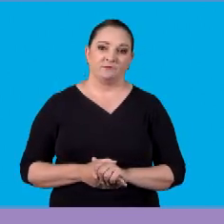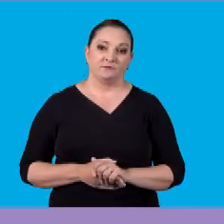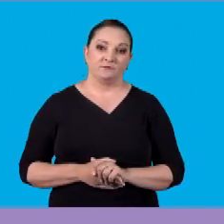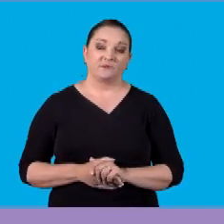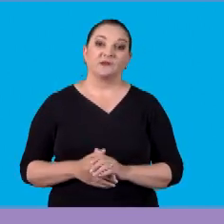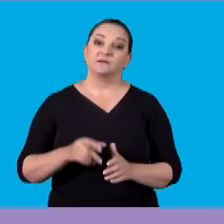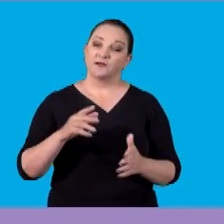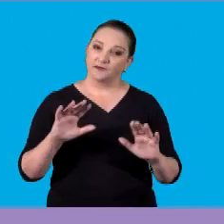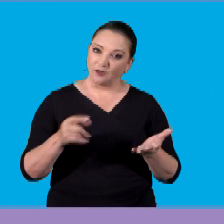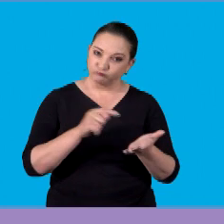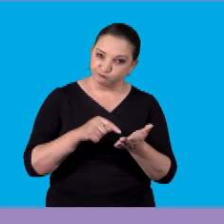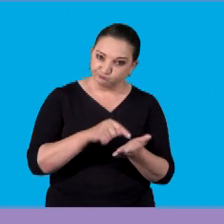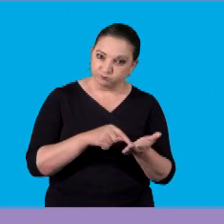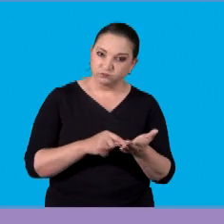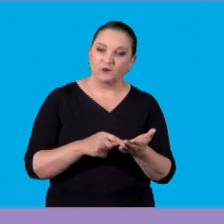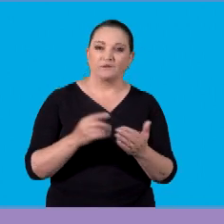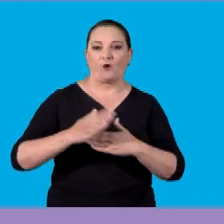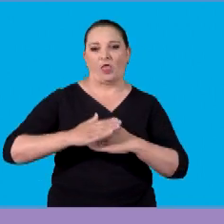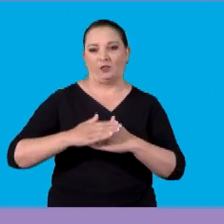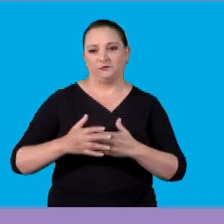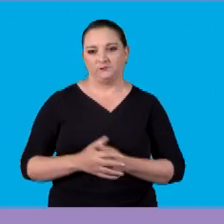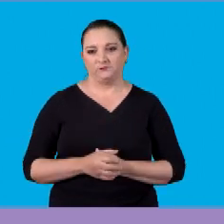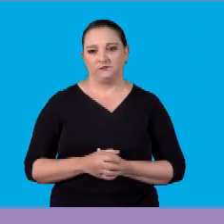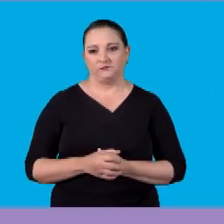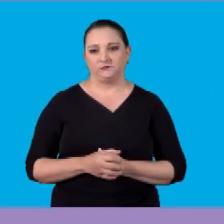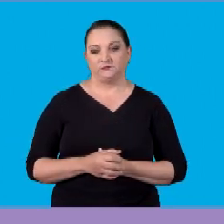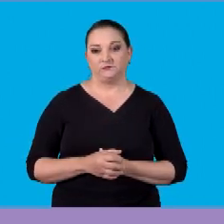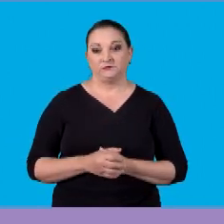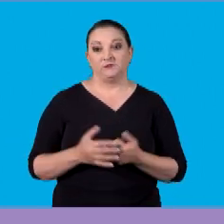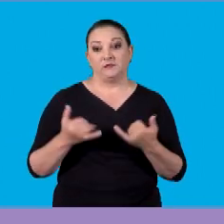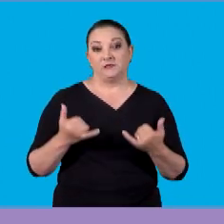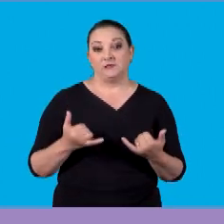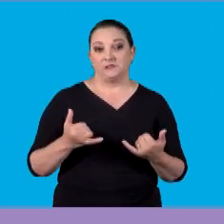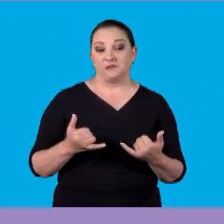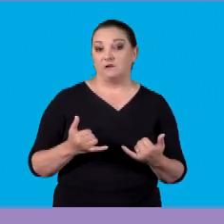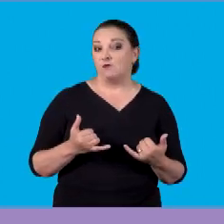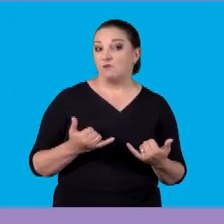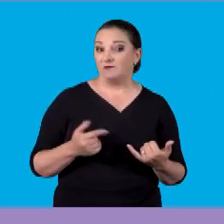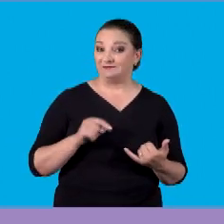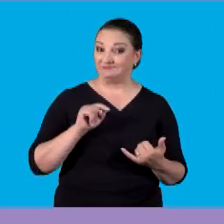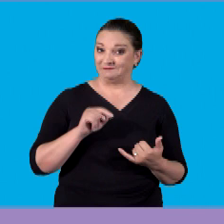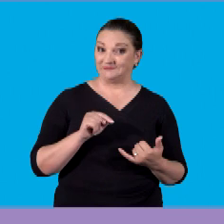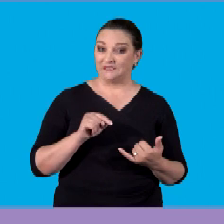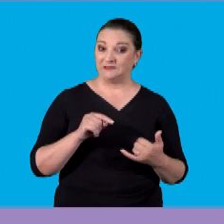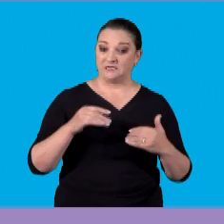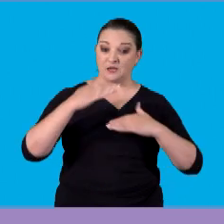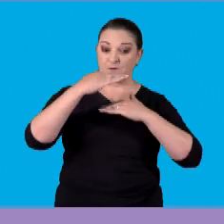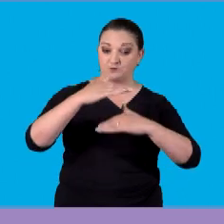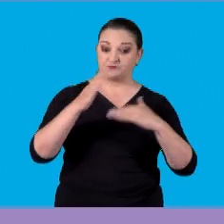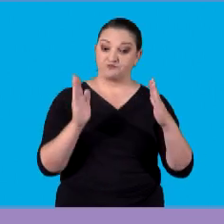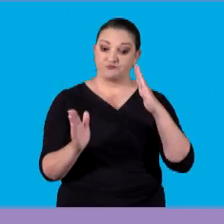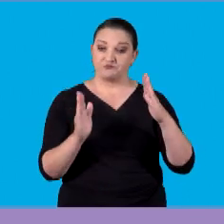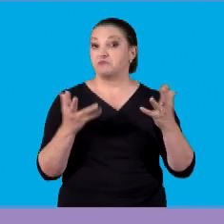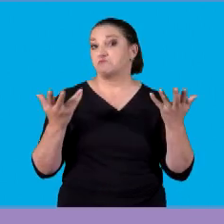So that is how we would have calculated those angles there. But what about if this parallelogram was a special